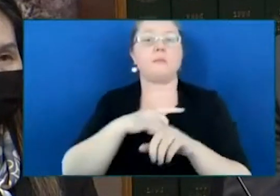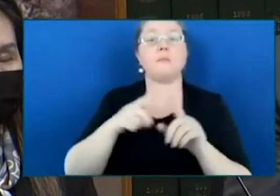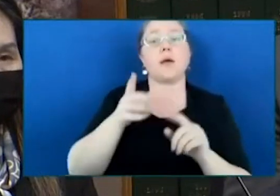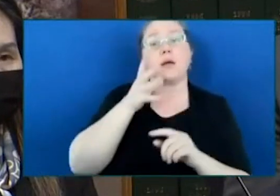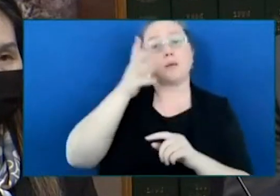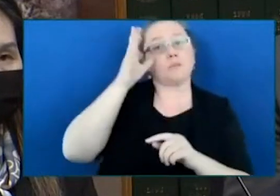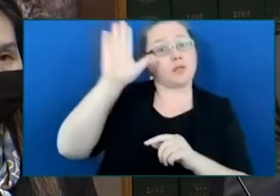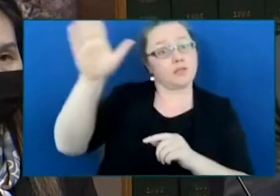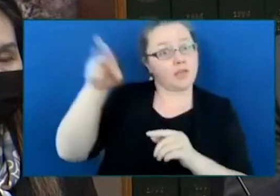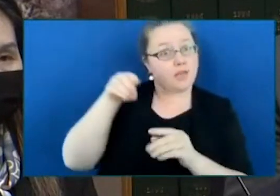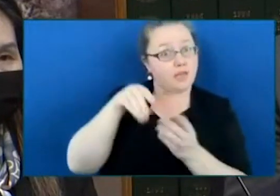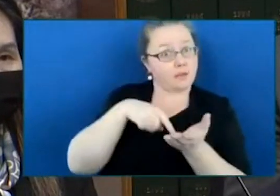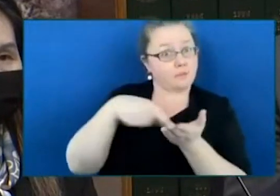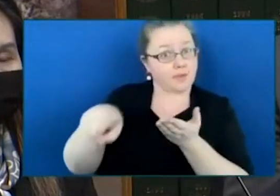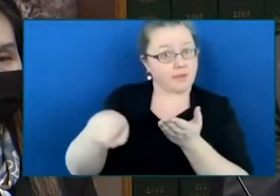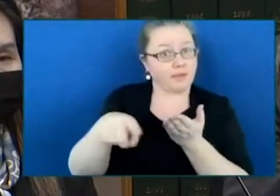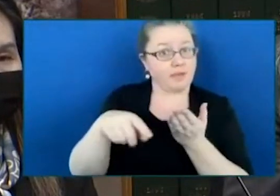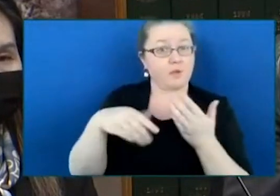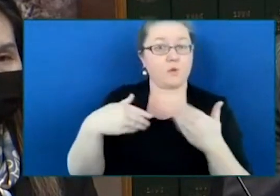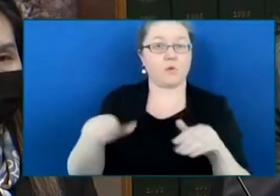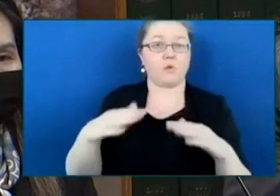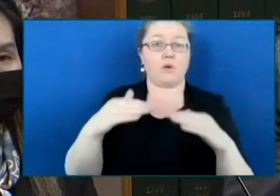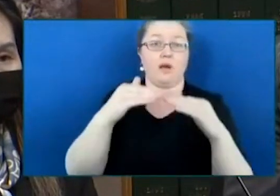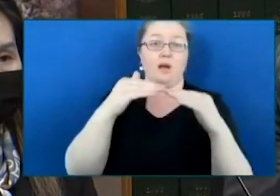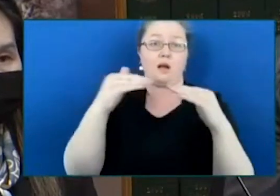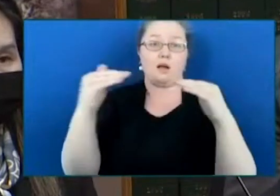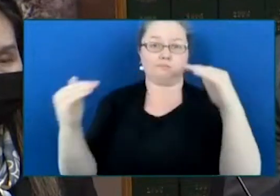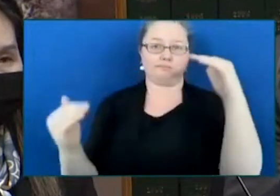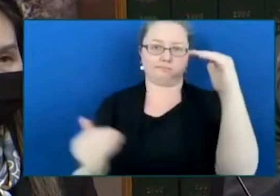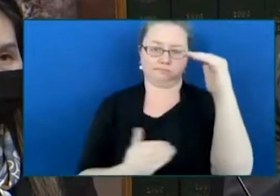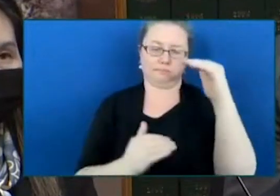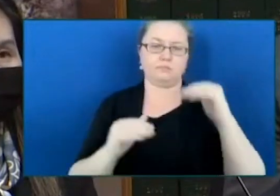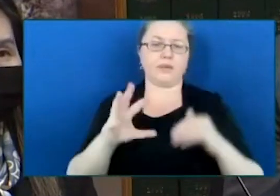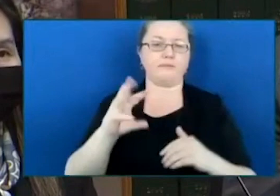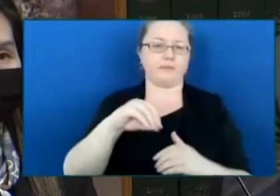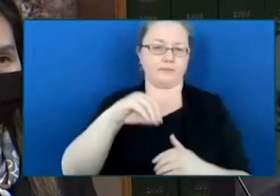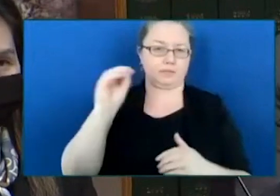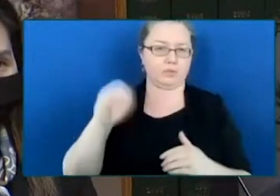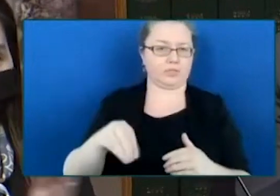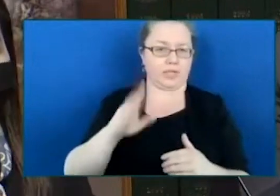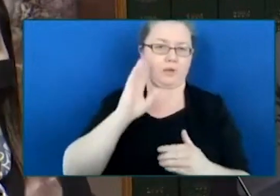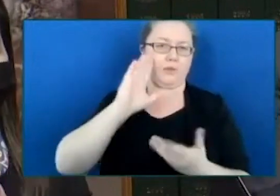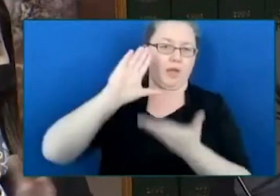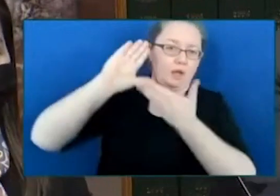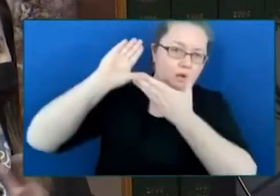aged 5 and under will drop by an average of 50%.